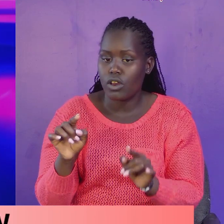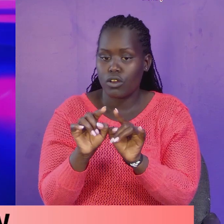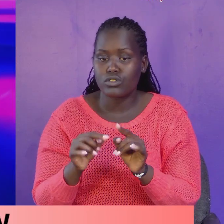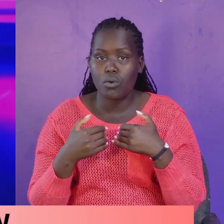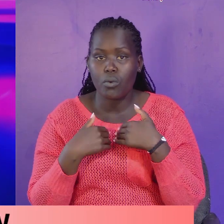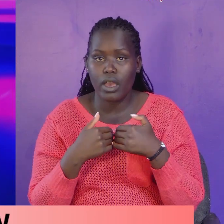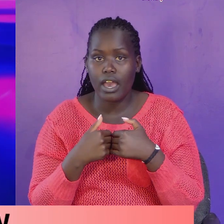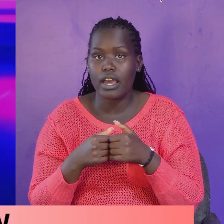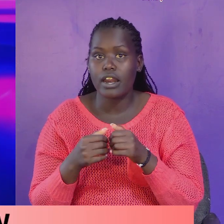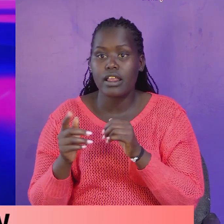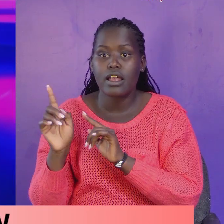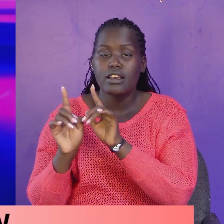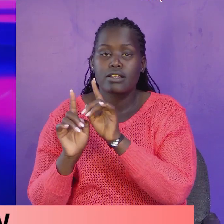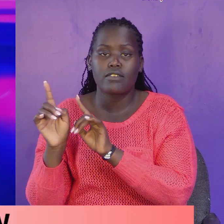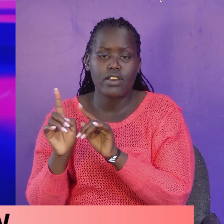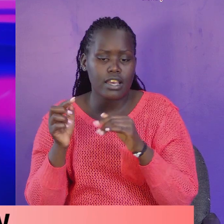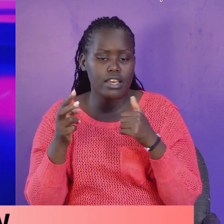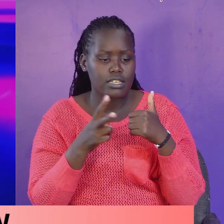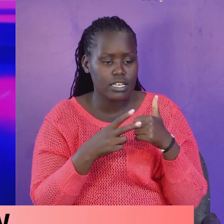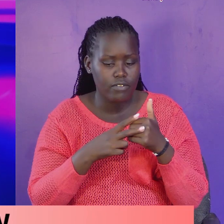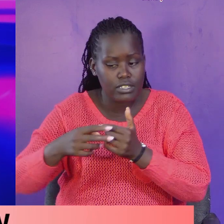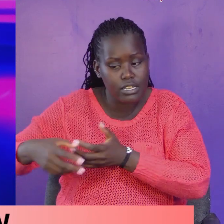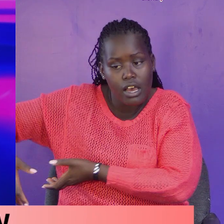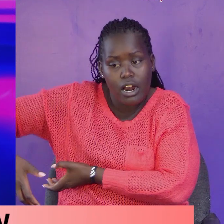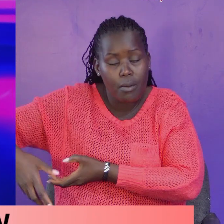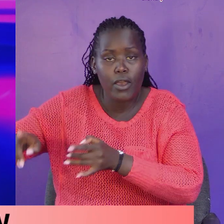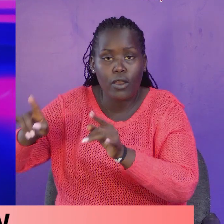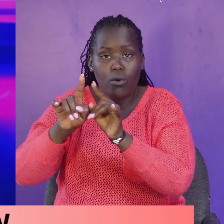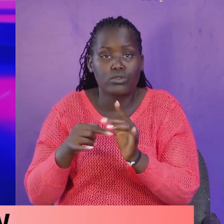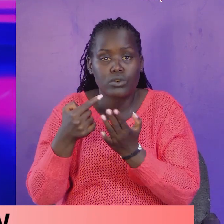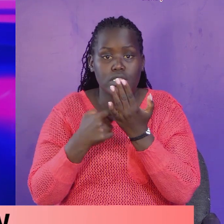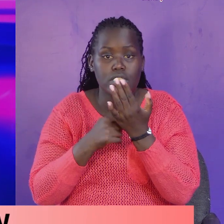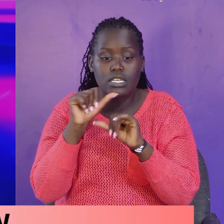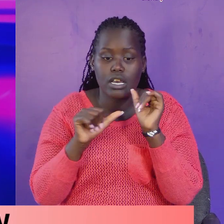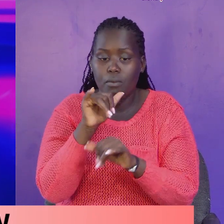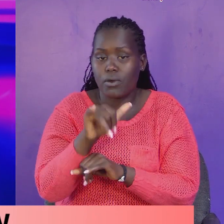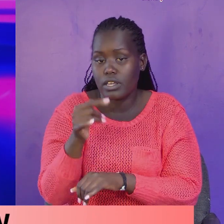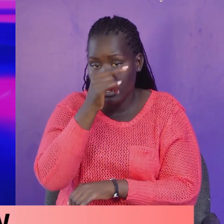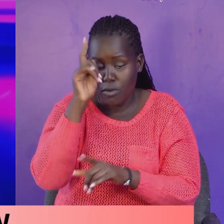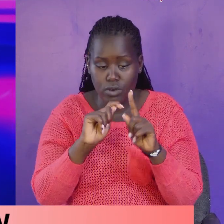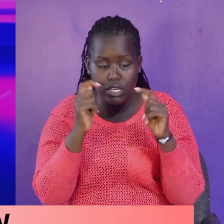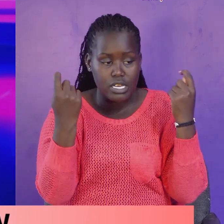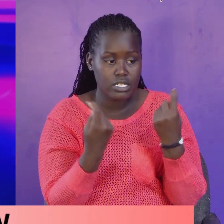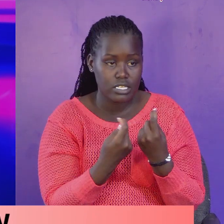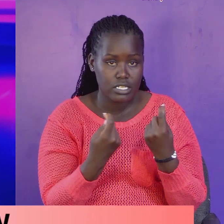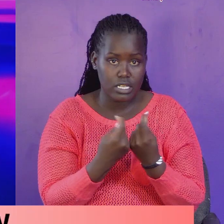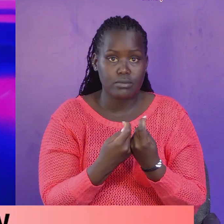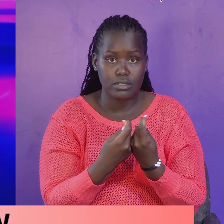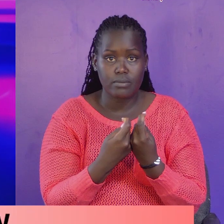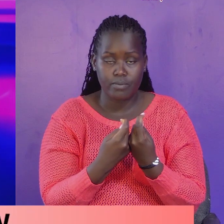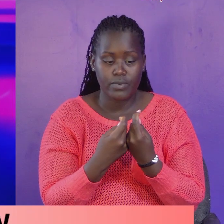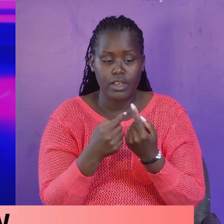Sevens, that's rugby. We'll also mention about it because our teams, the Lionesses